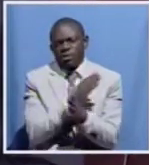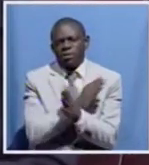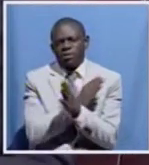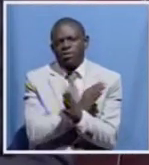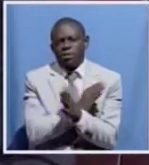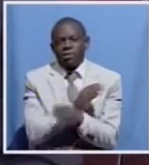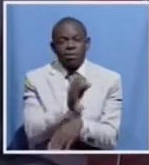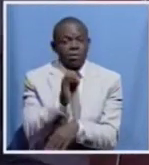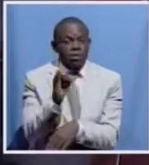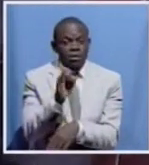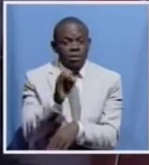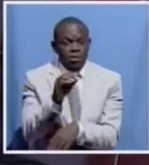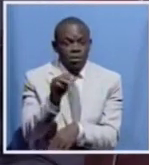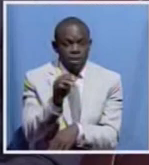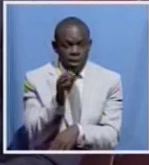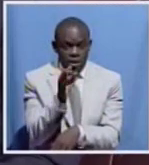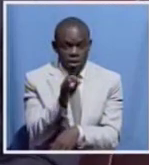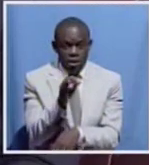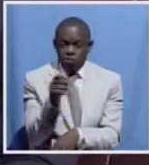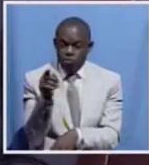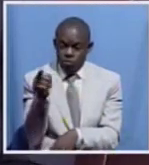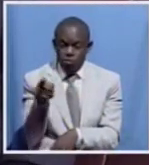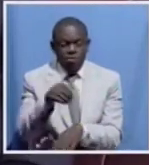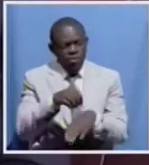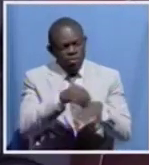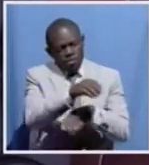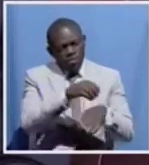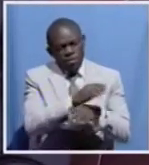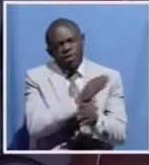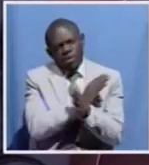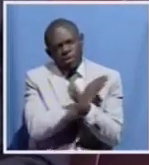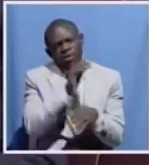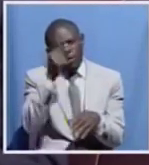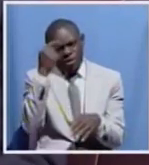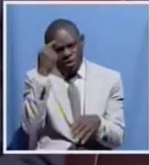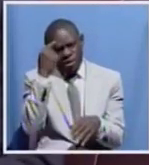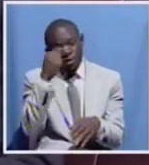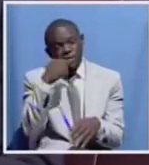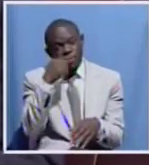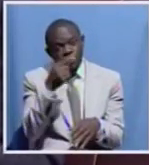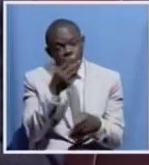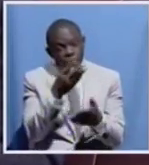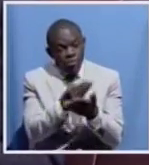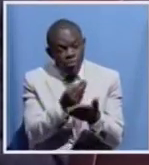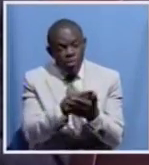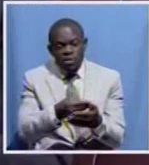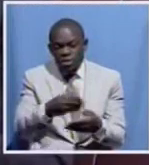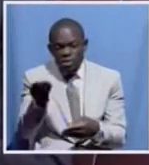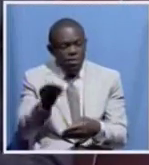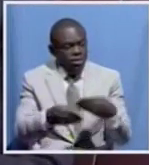has advised, and the government itself has come up with this advice that we should reduce spending, and we should